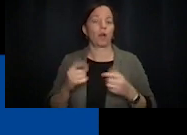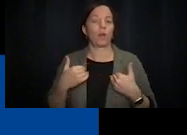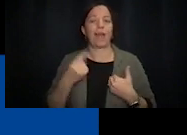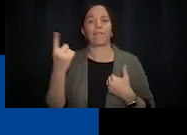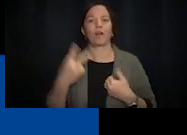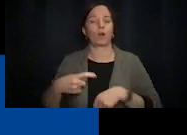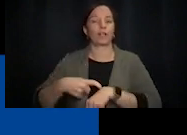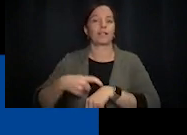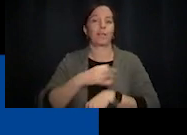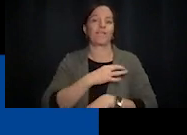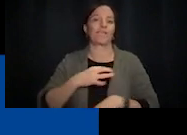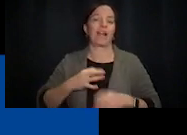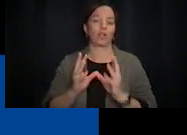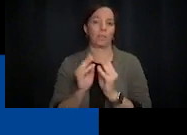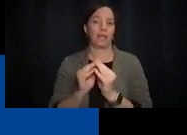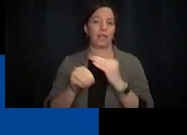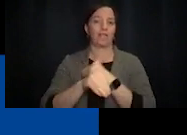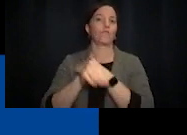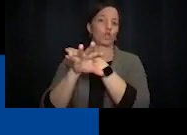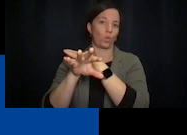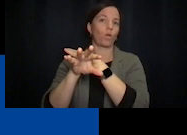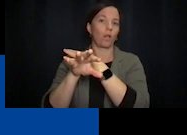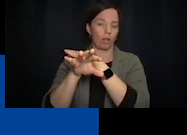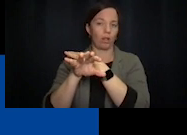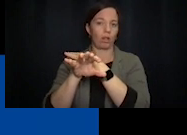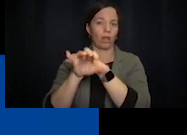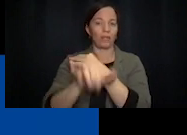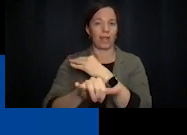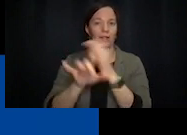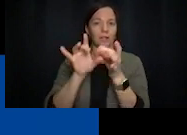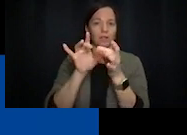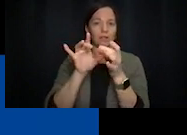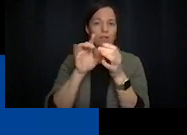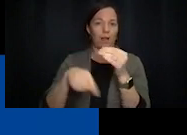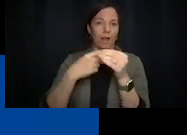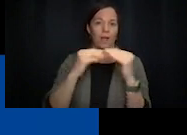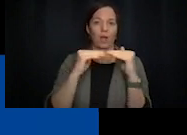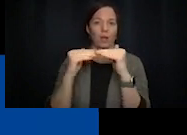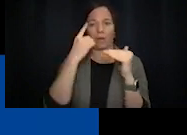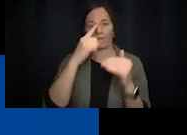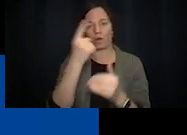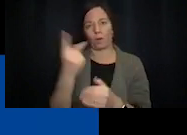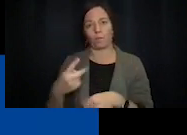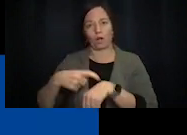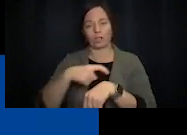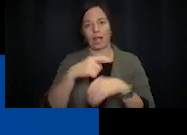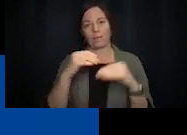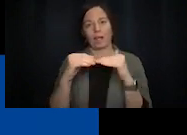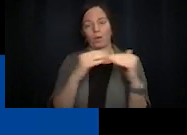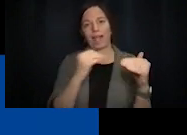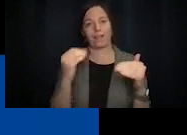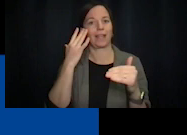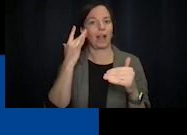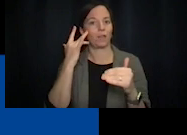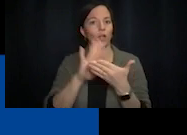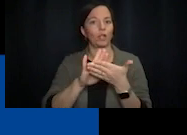faculty regional meeting, which is virtual, that's around equity for part-time faculty in the California Community College System. And